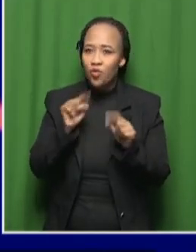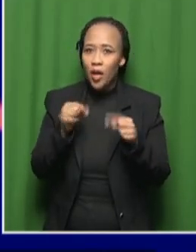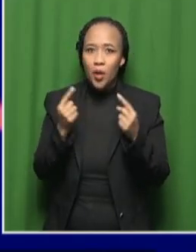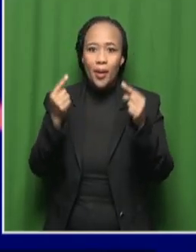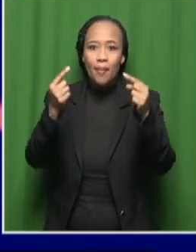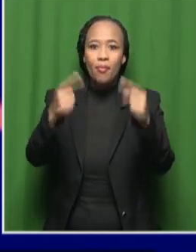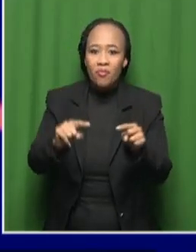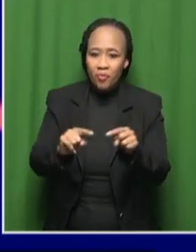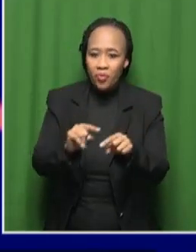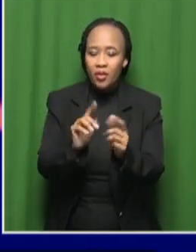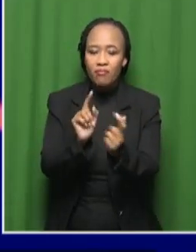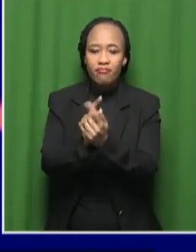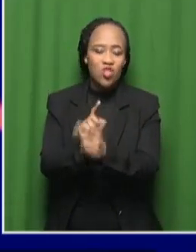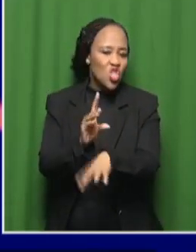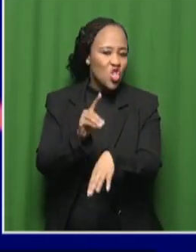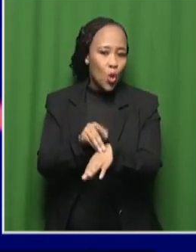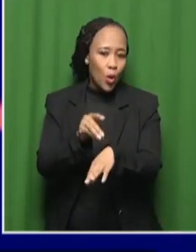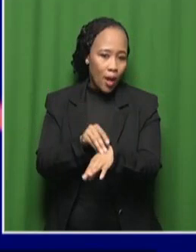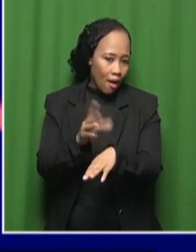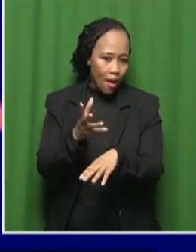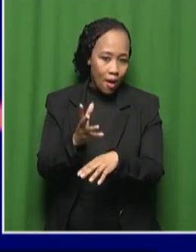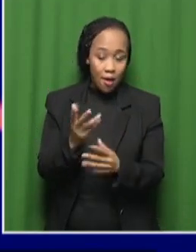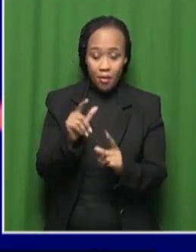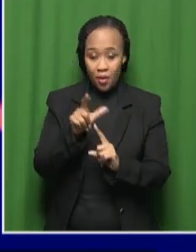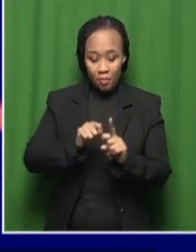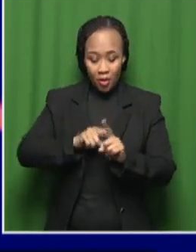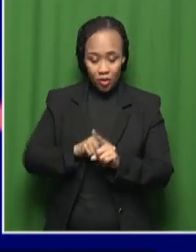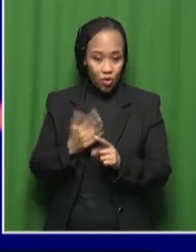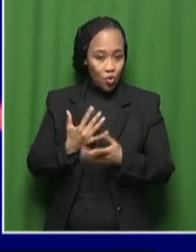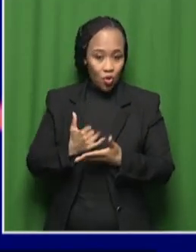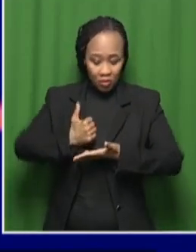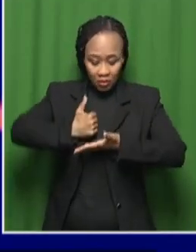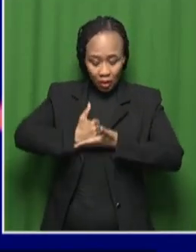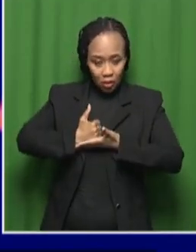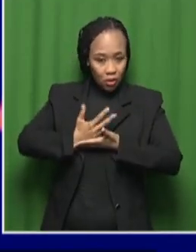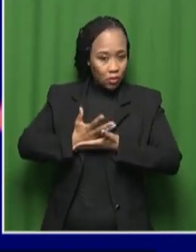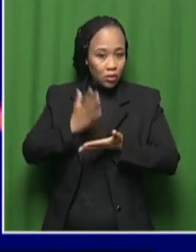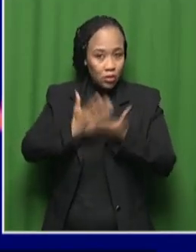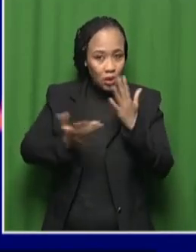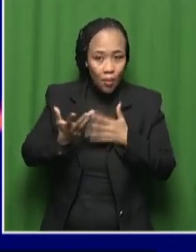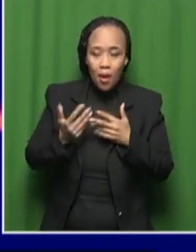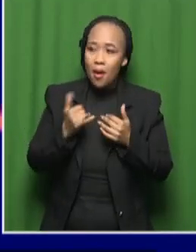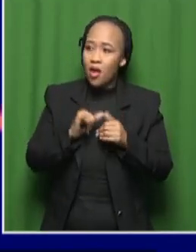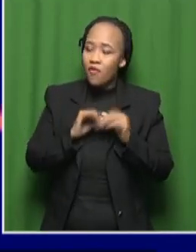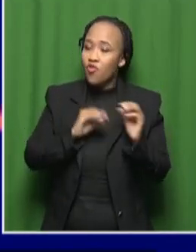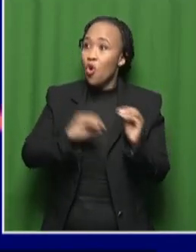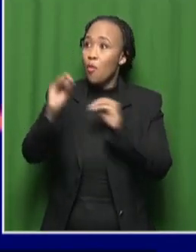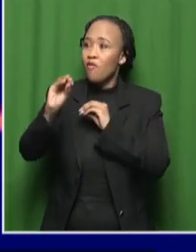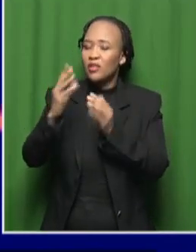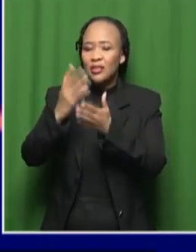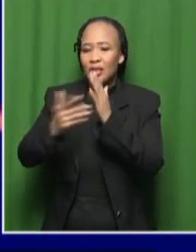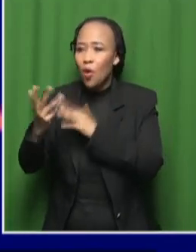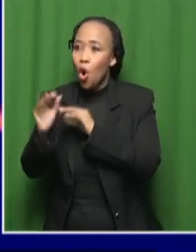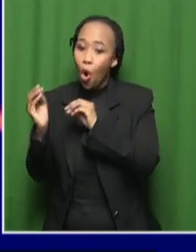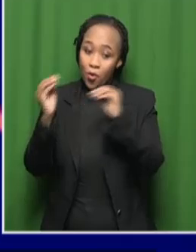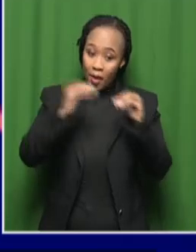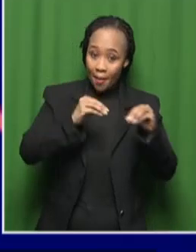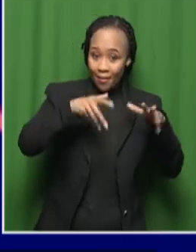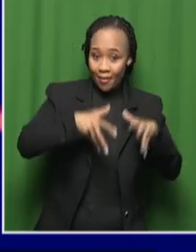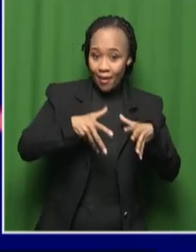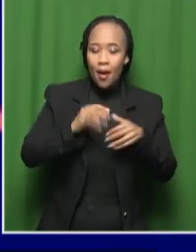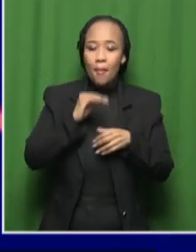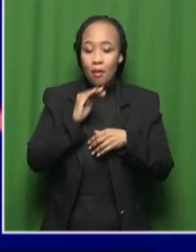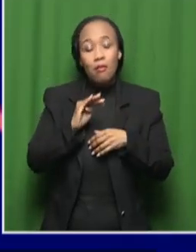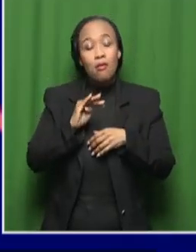that you didn't have all your information on hand. It would sit somewhere else. And if you are immigrating or semigrating or migrating, wherever you are, you don't have all of